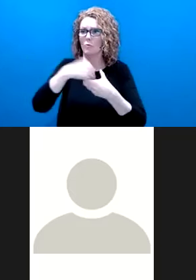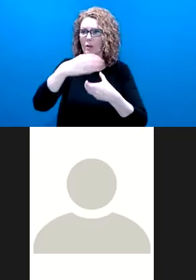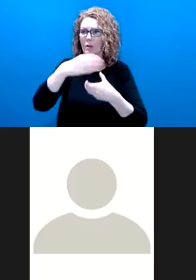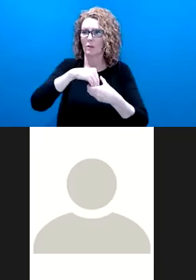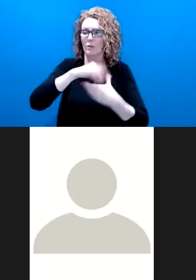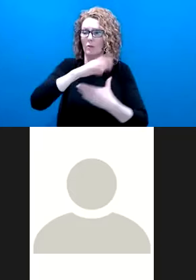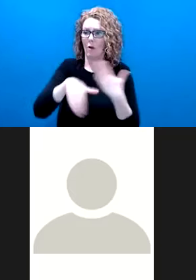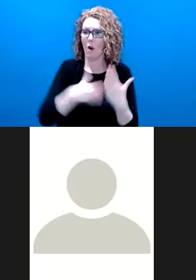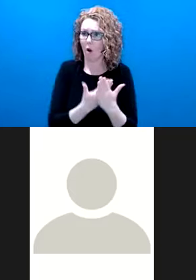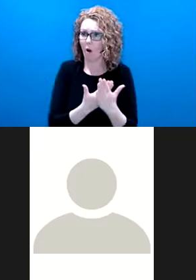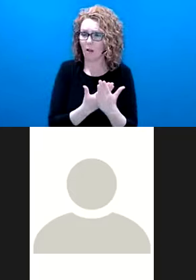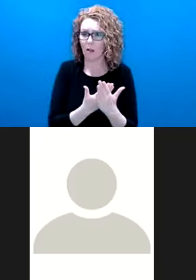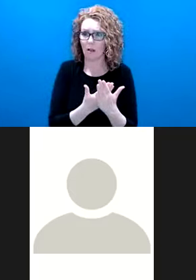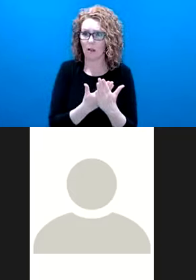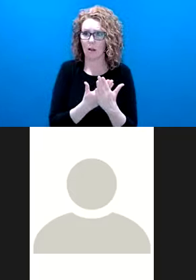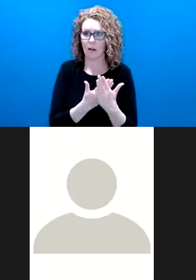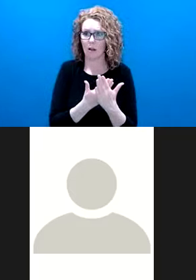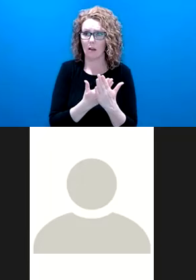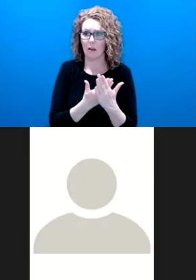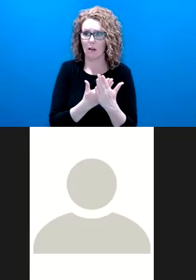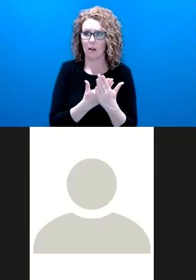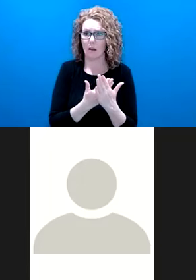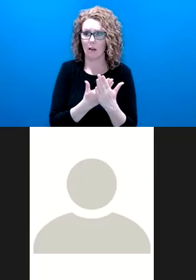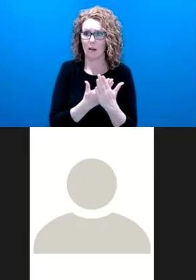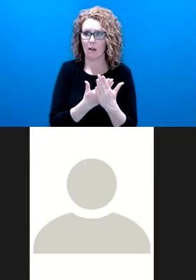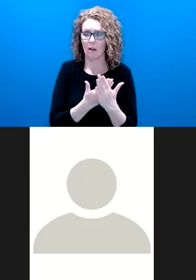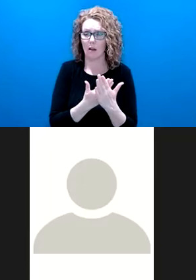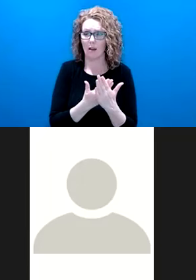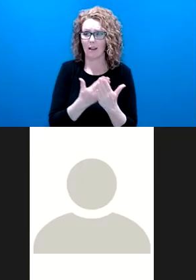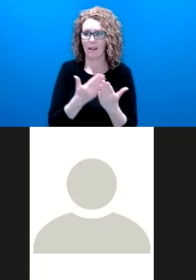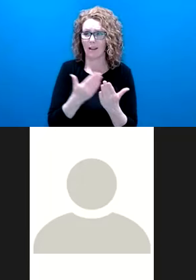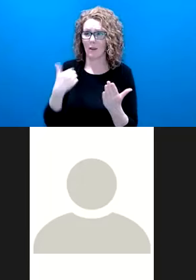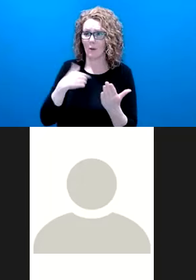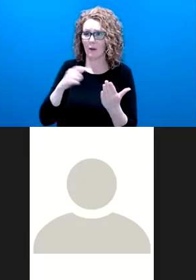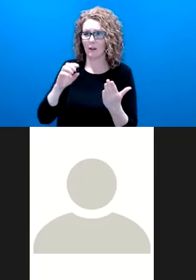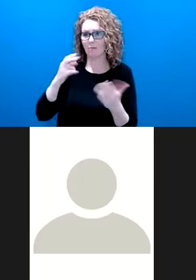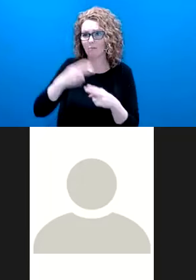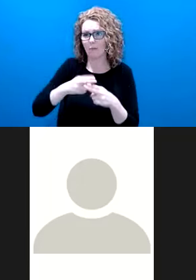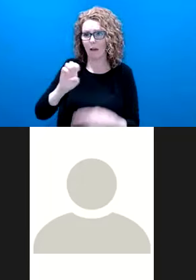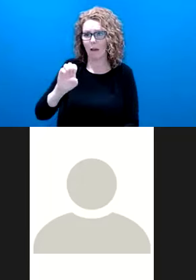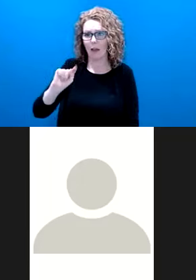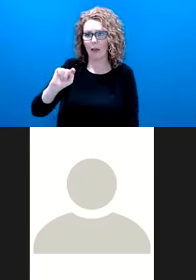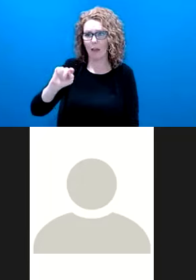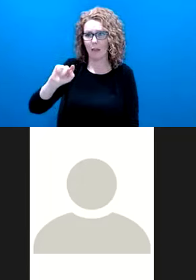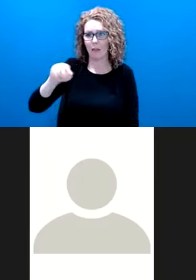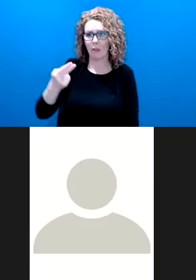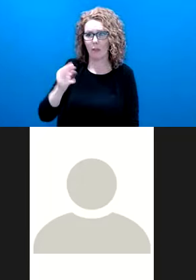ethnocentrism, as someone mentioned, maybe broadly defining what else is included within this that isn't